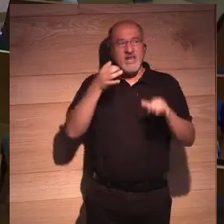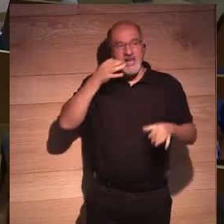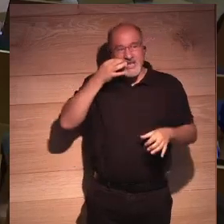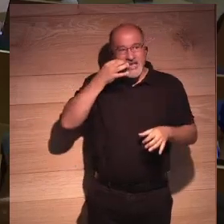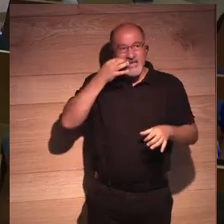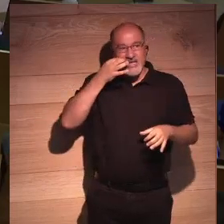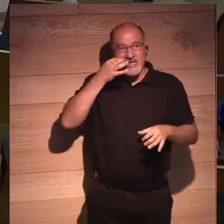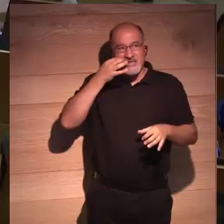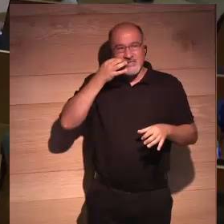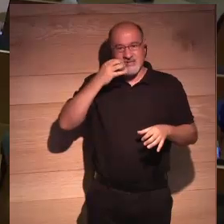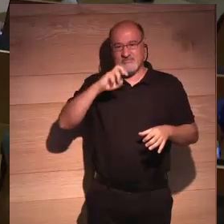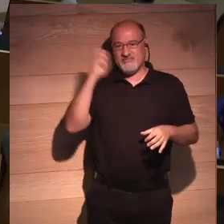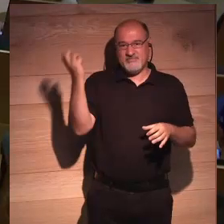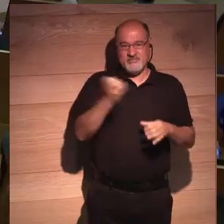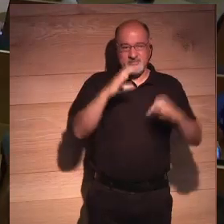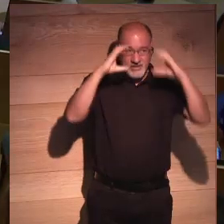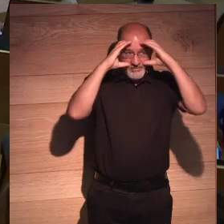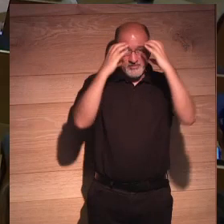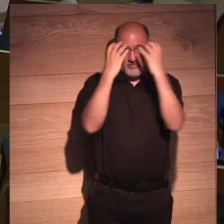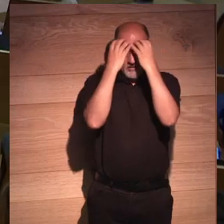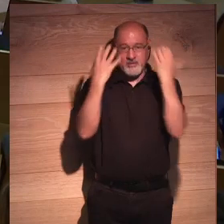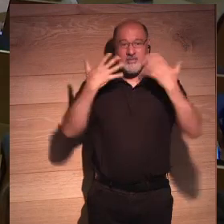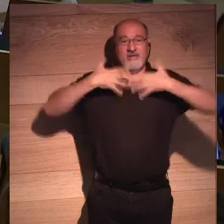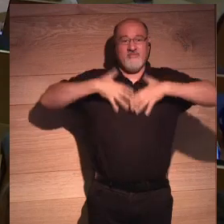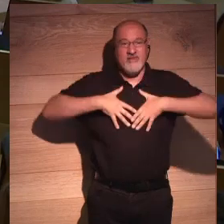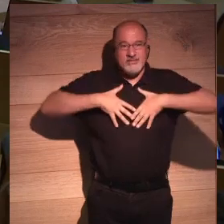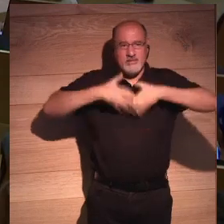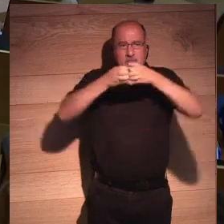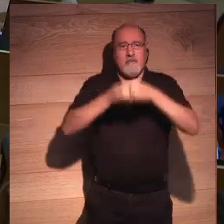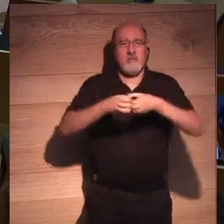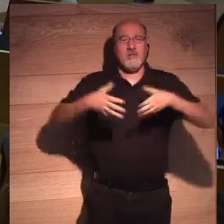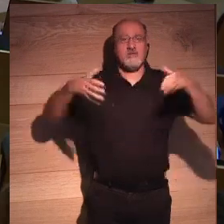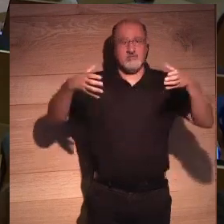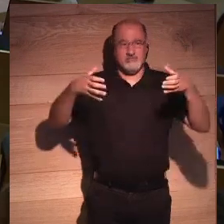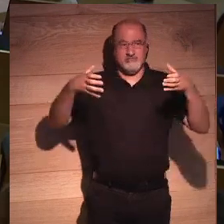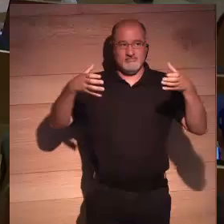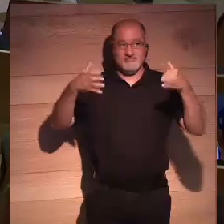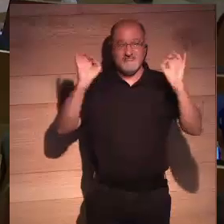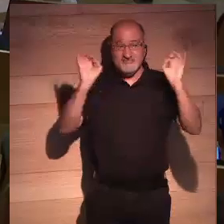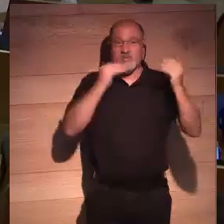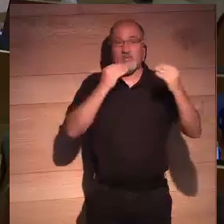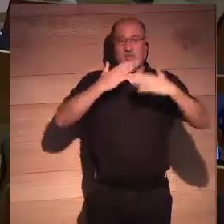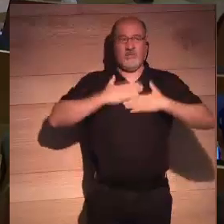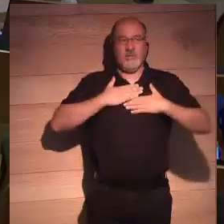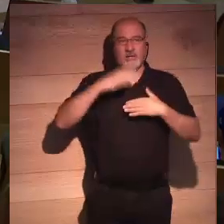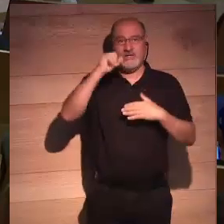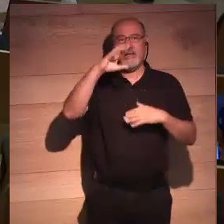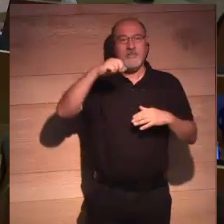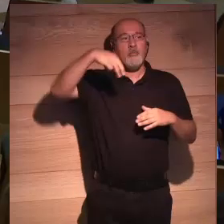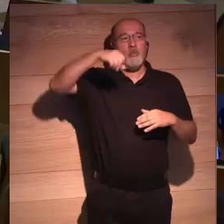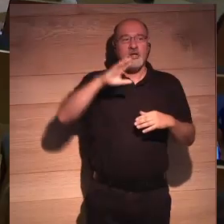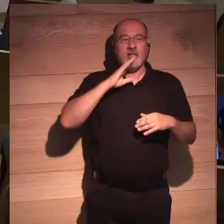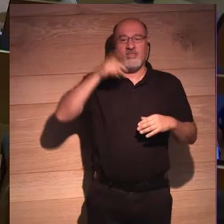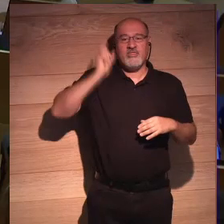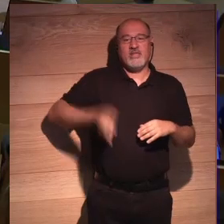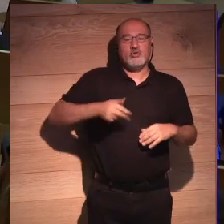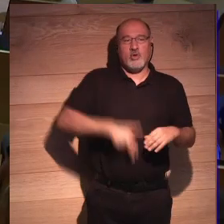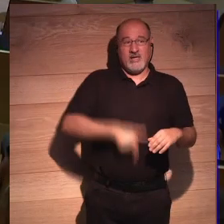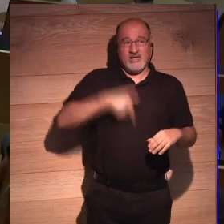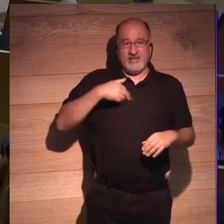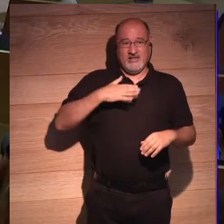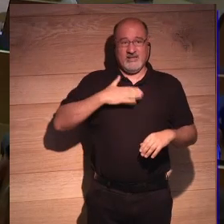Fest, or virtual, immersive and augmented reality space, in name of Carmen Mornes,